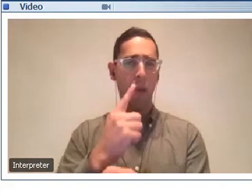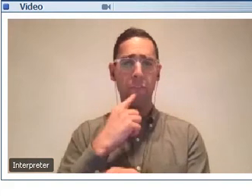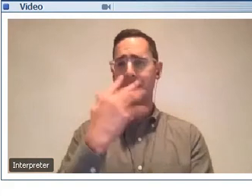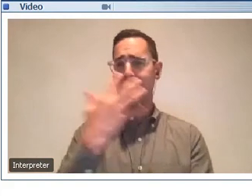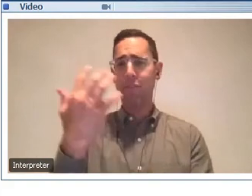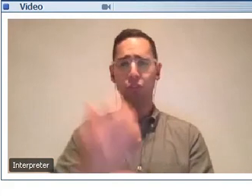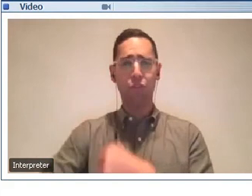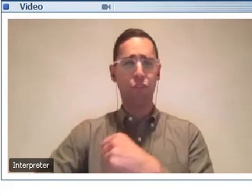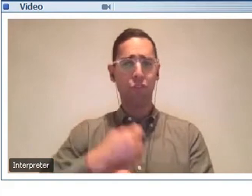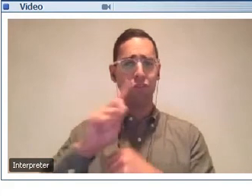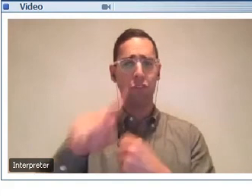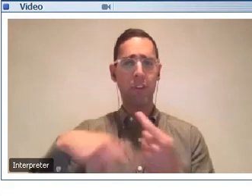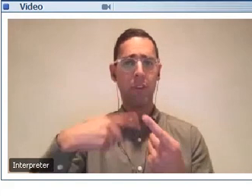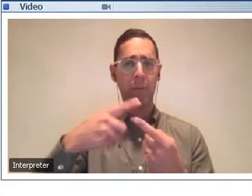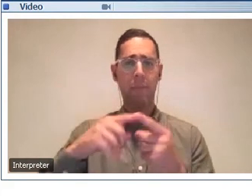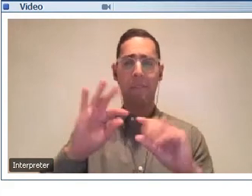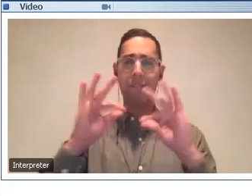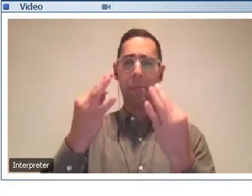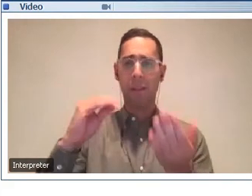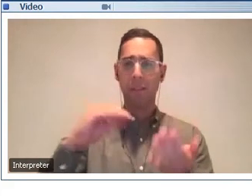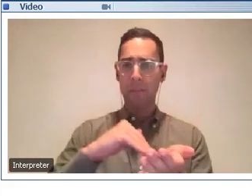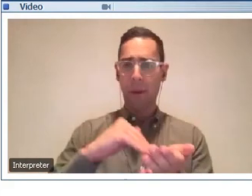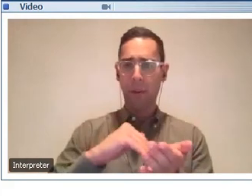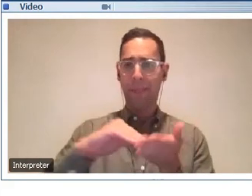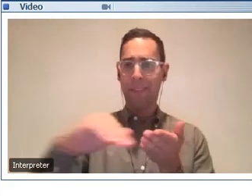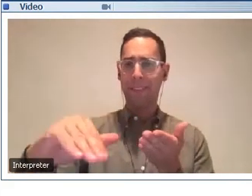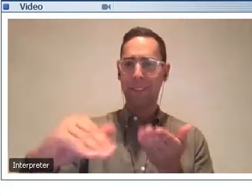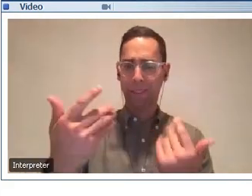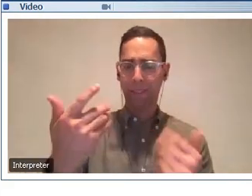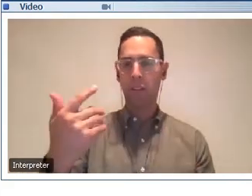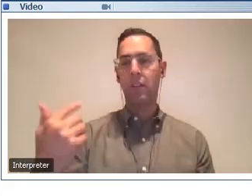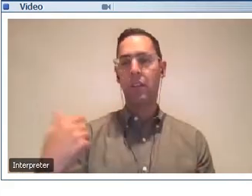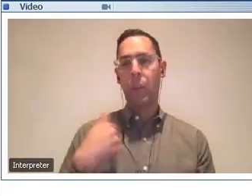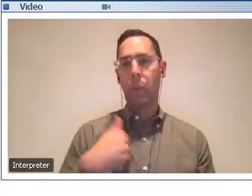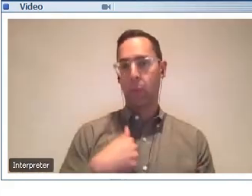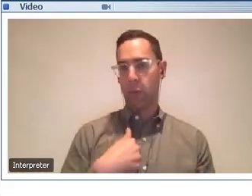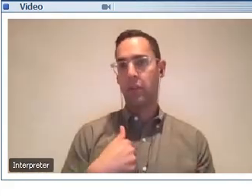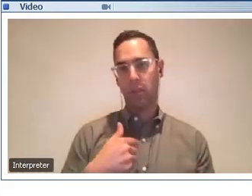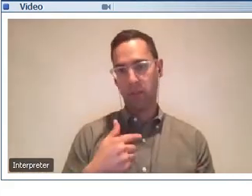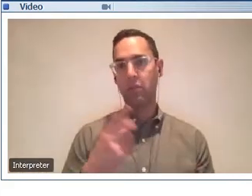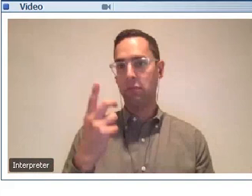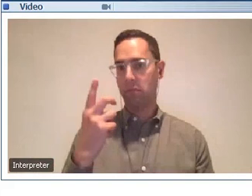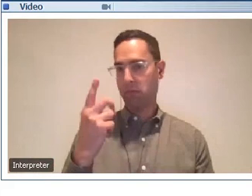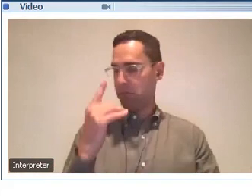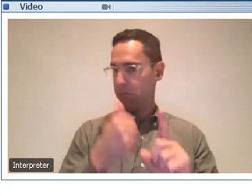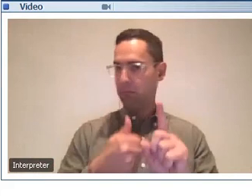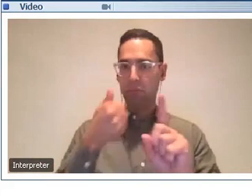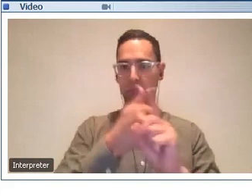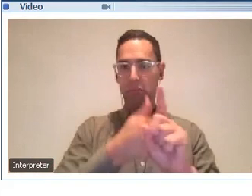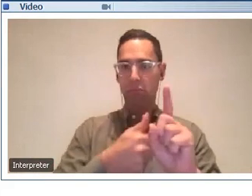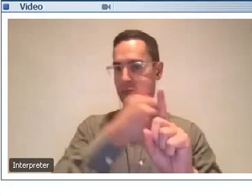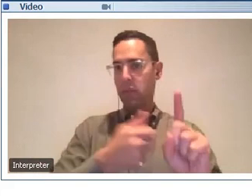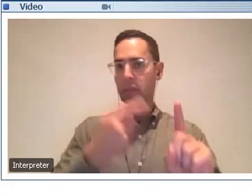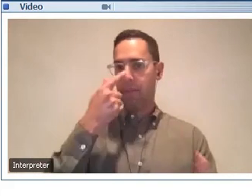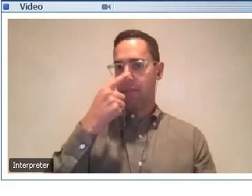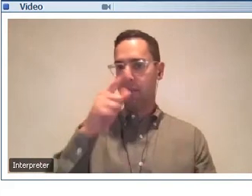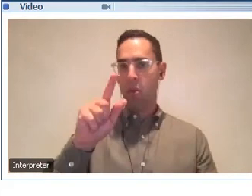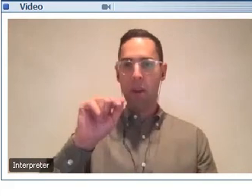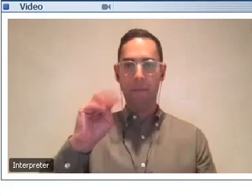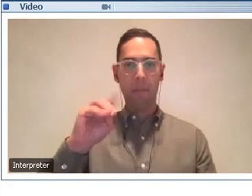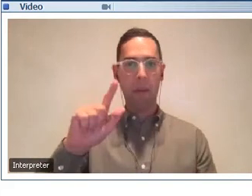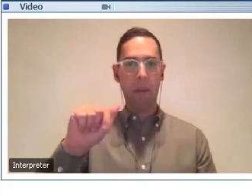some of the advocacy that actually helped to put the Family and Medical Leave Act in place, and so we have a long experience